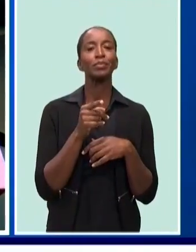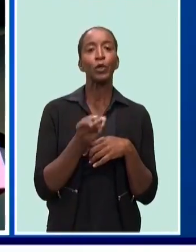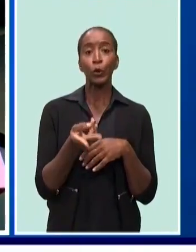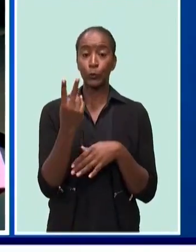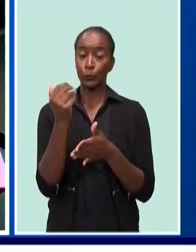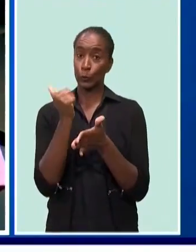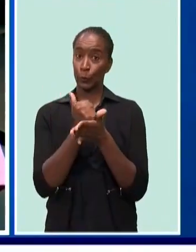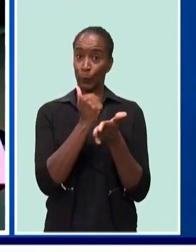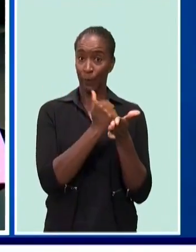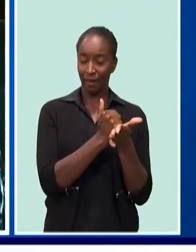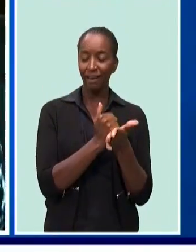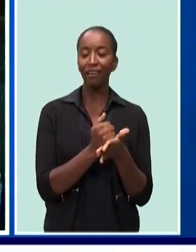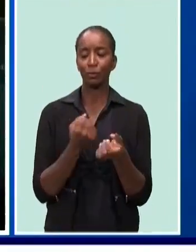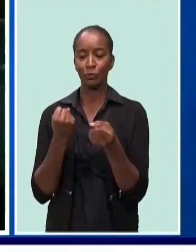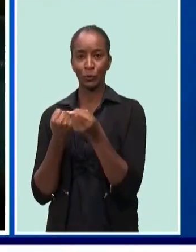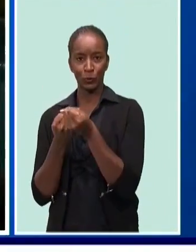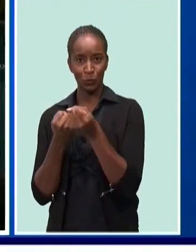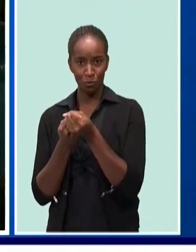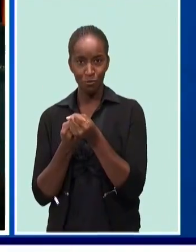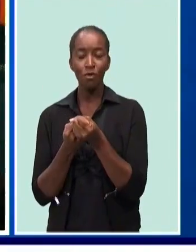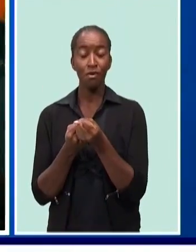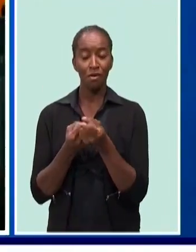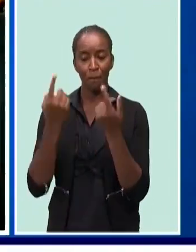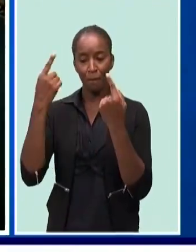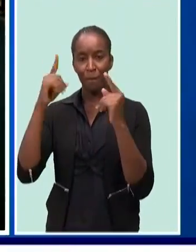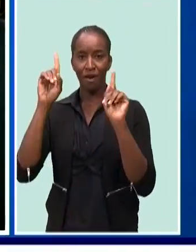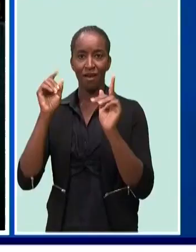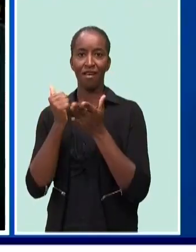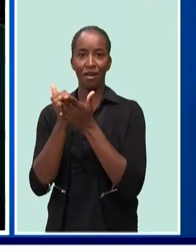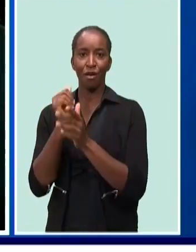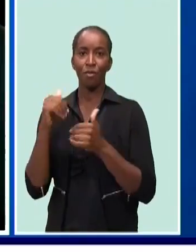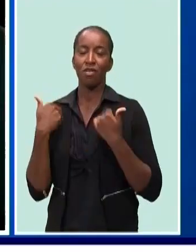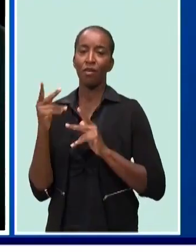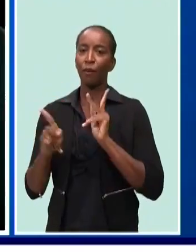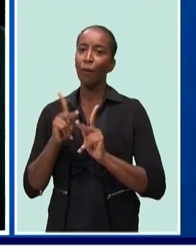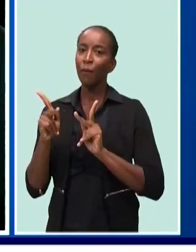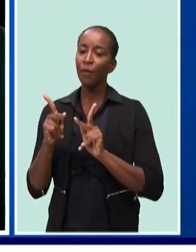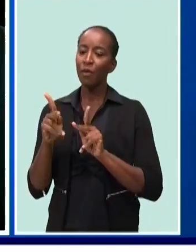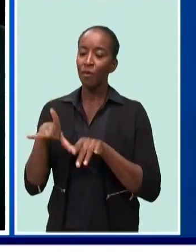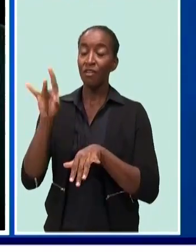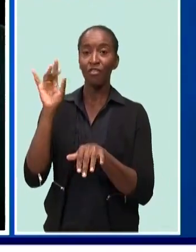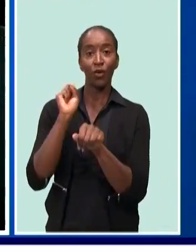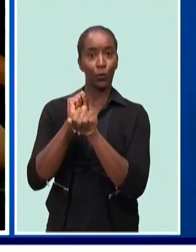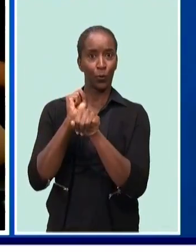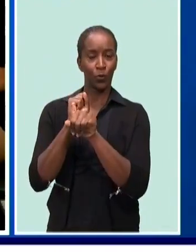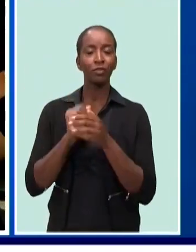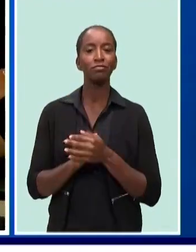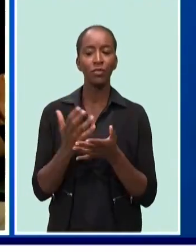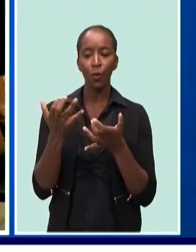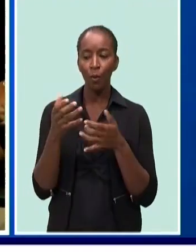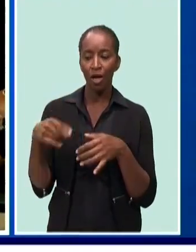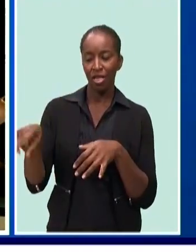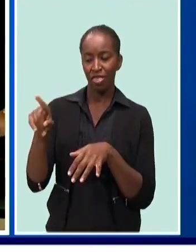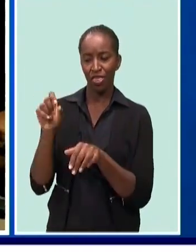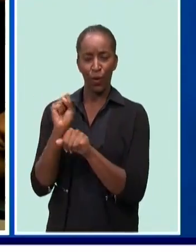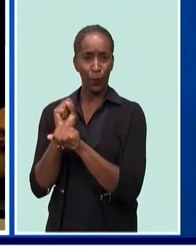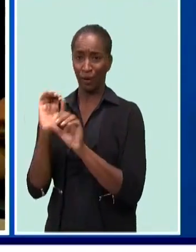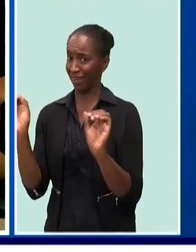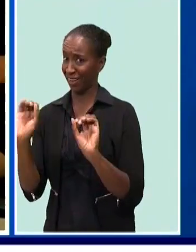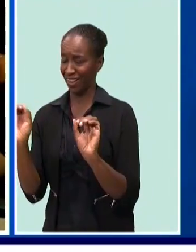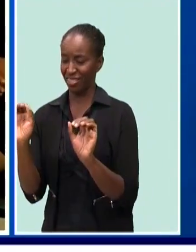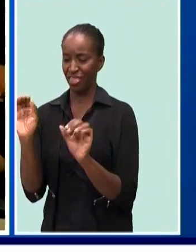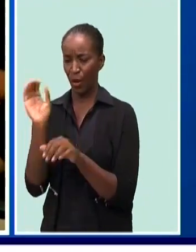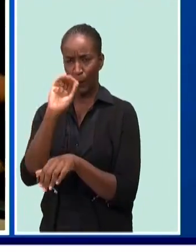Development Bank. It's being facilitated by the Barbados Youth Business Trust. The project seeks to lessen youth unemployment through participation